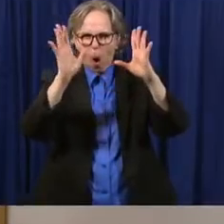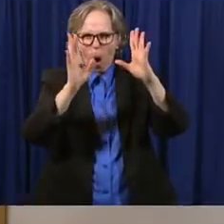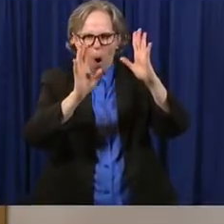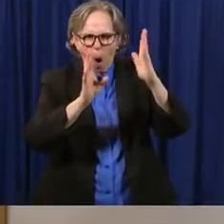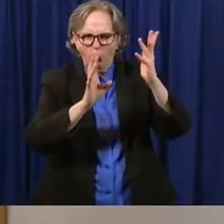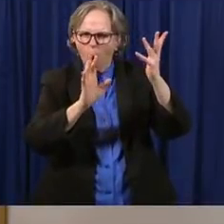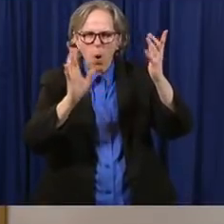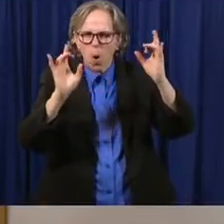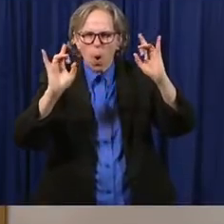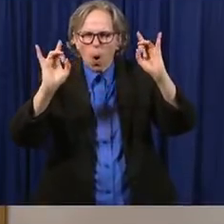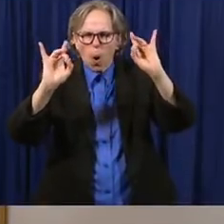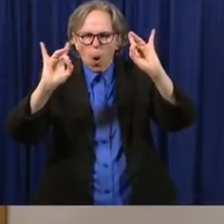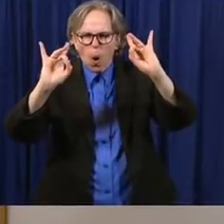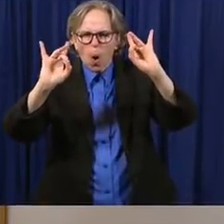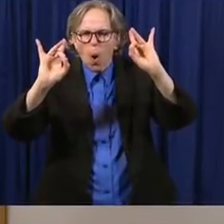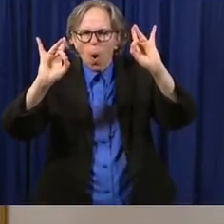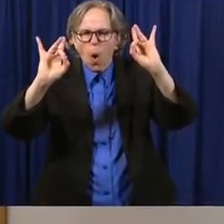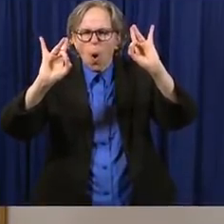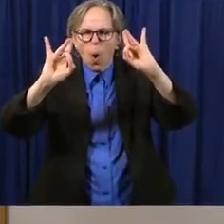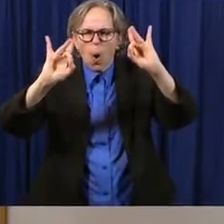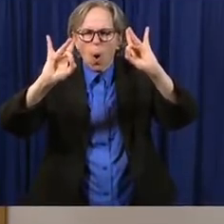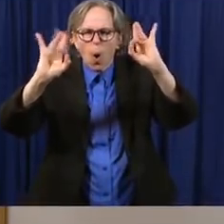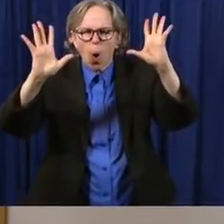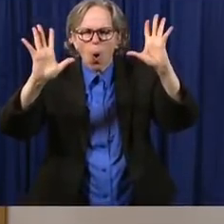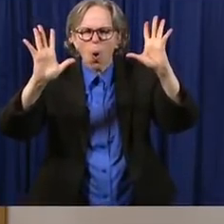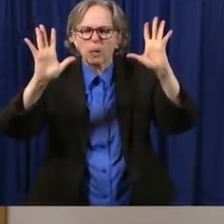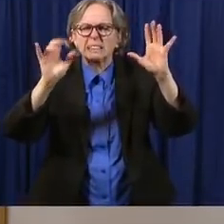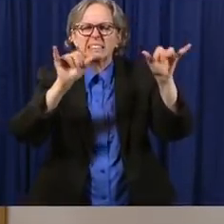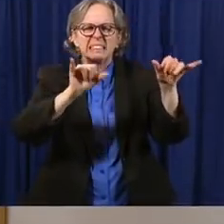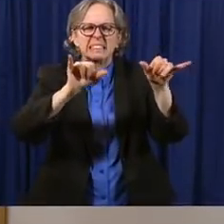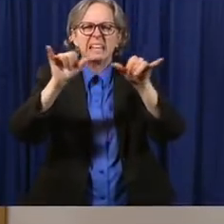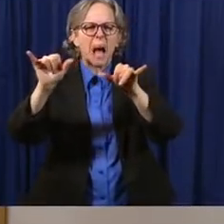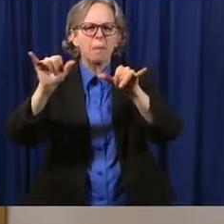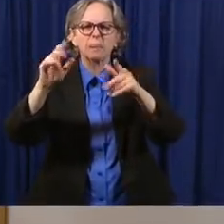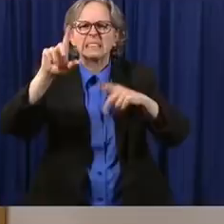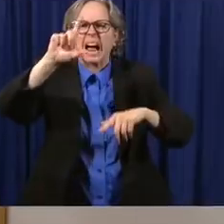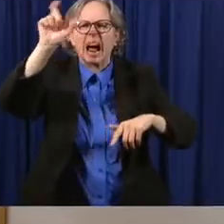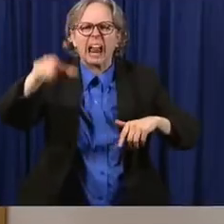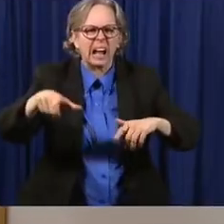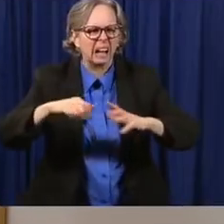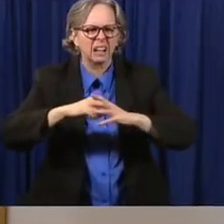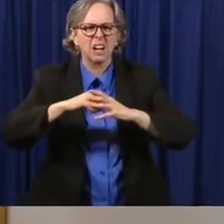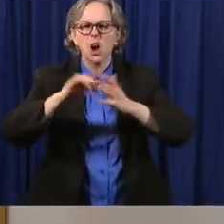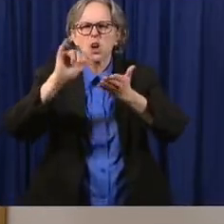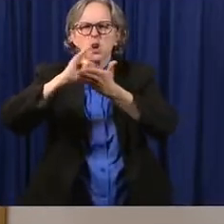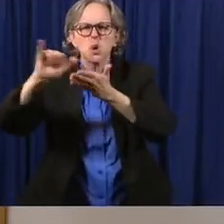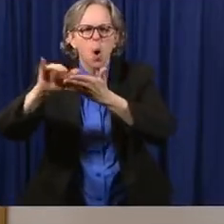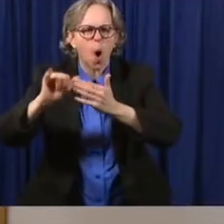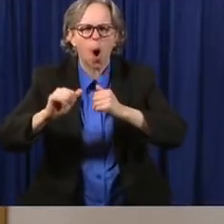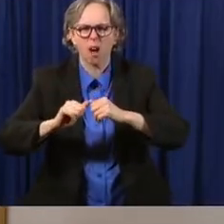right into the midst of what you saw on TV in Italy, what we've seen in New York.